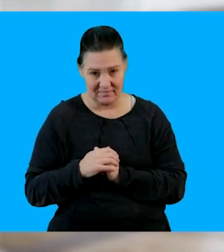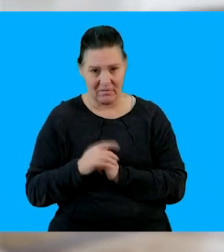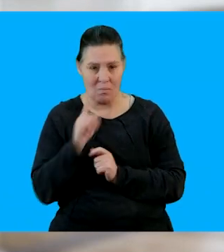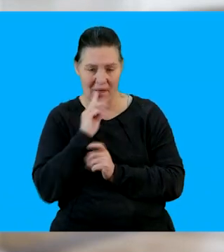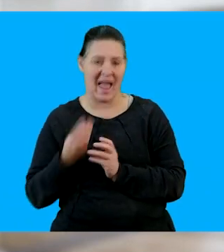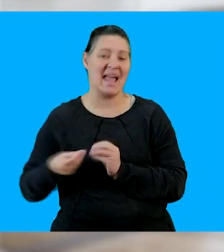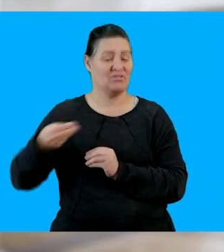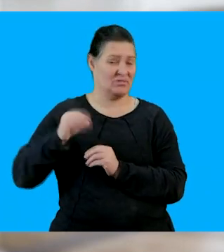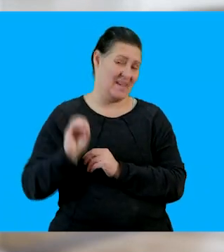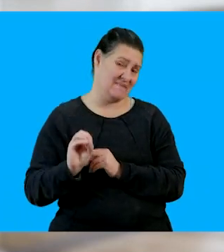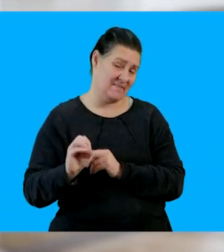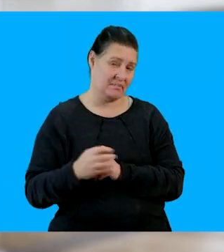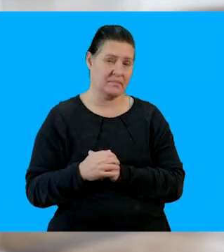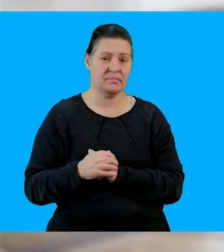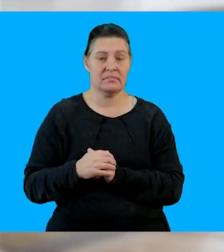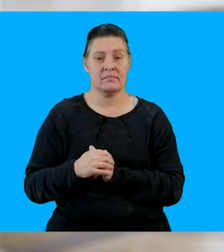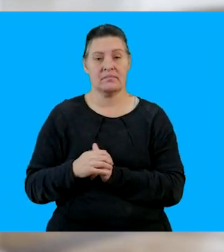bank with an interest, obviously.